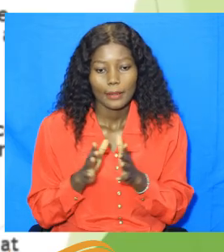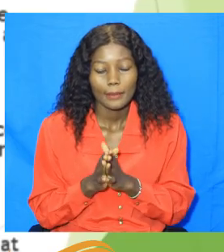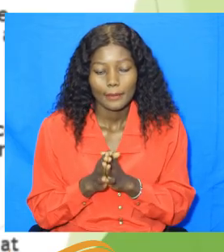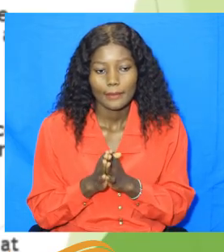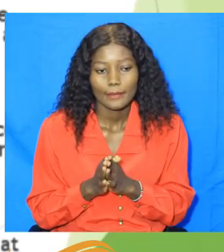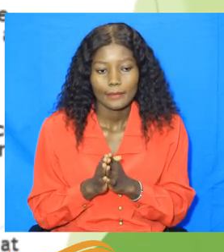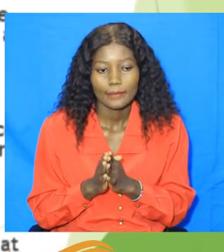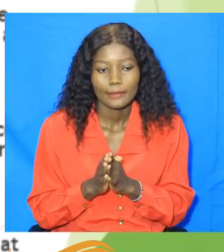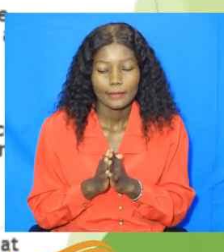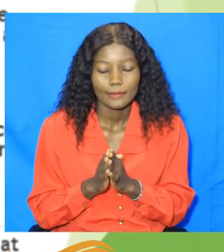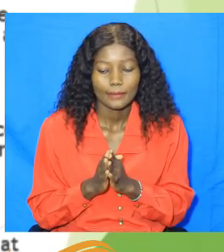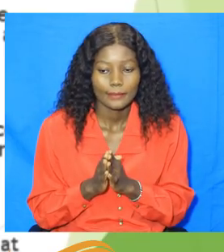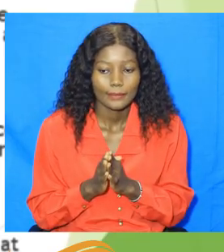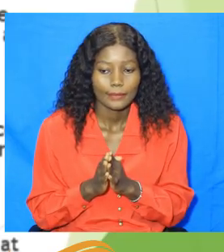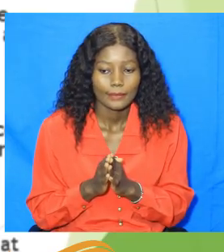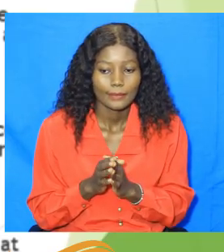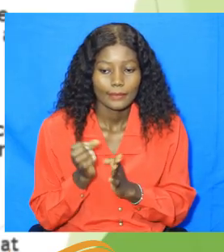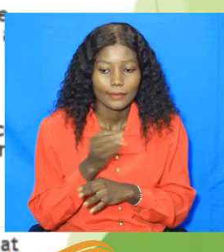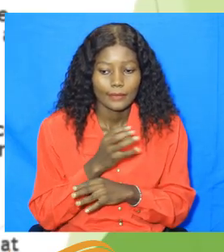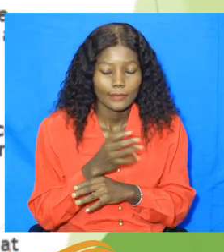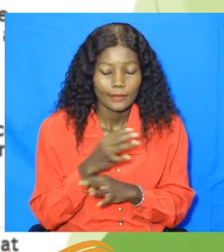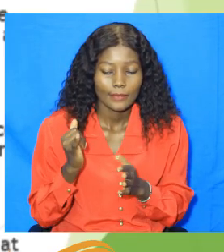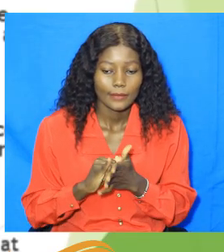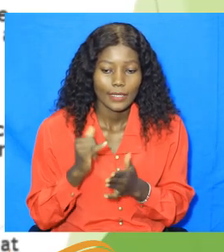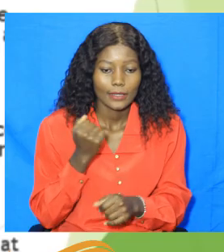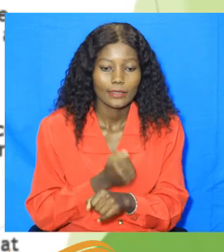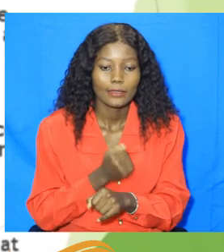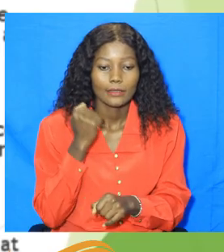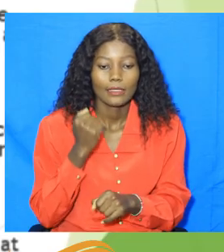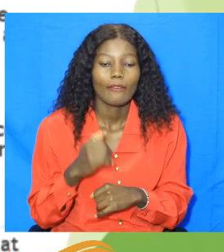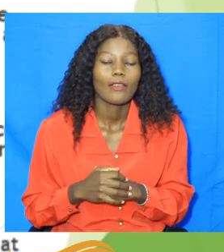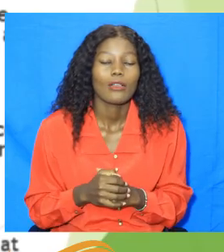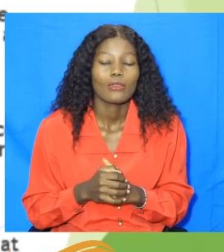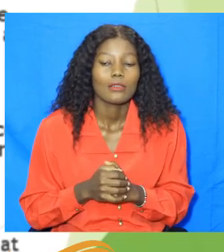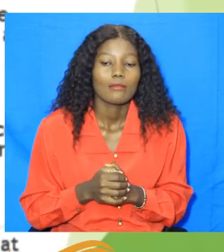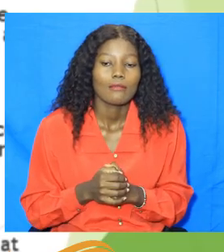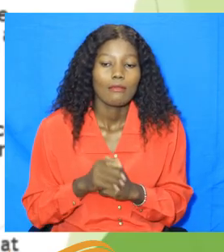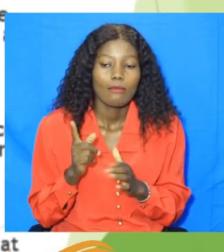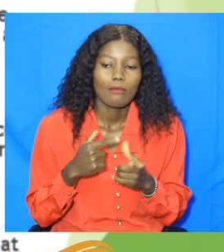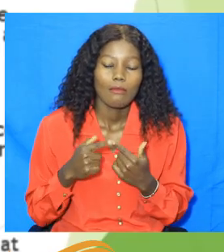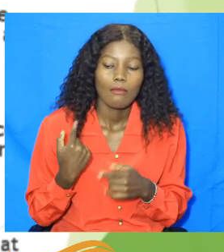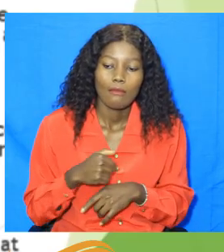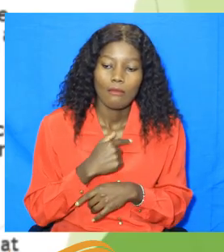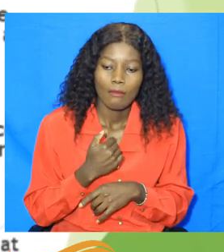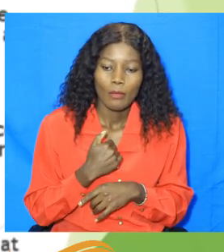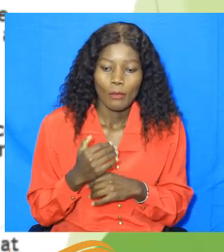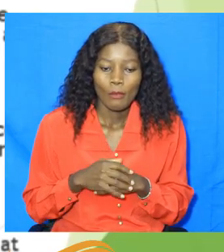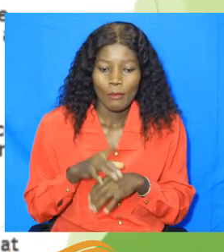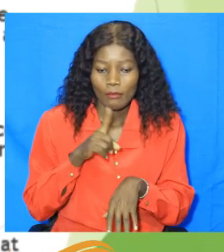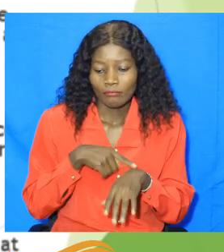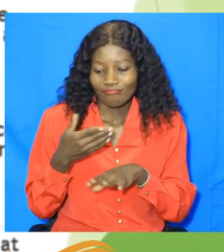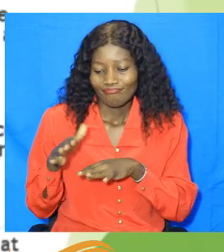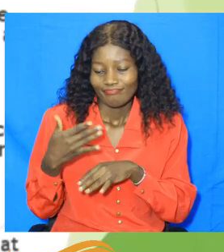inappropriate acceleration, that is considered as a foul. Then there's that time